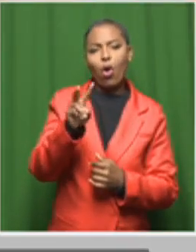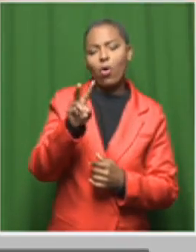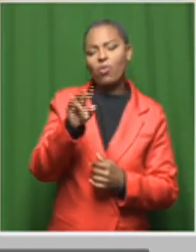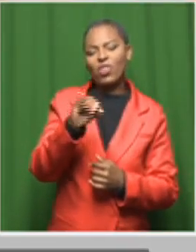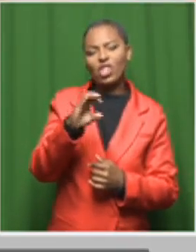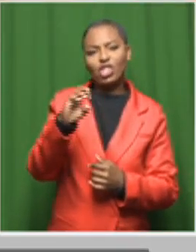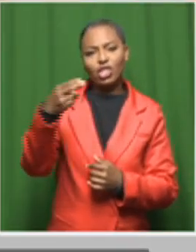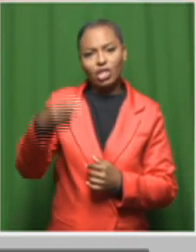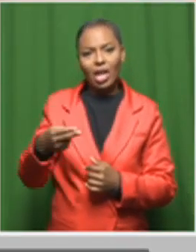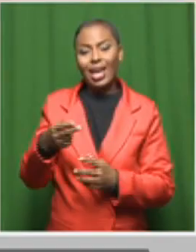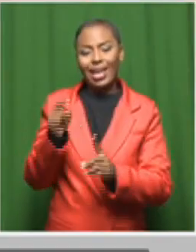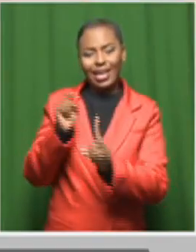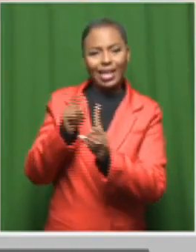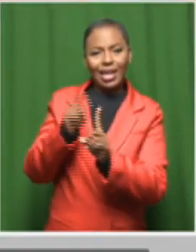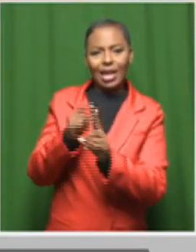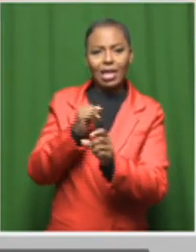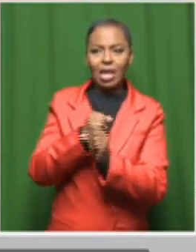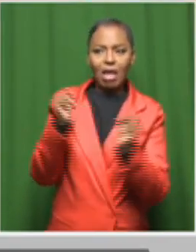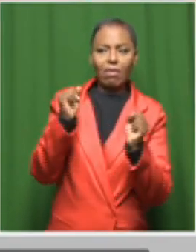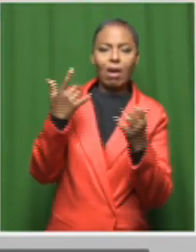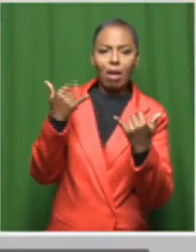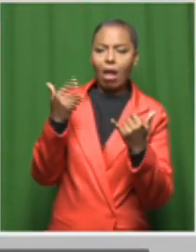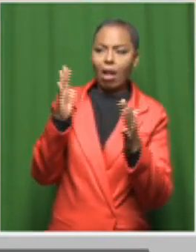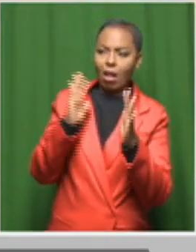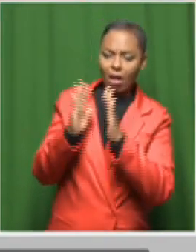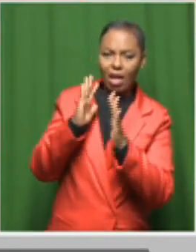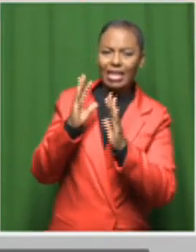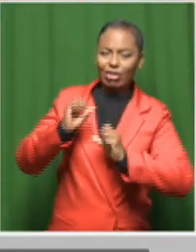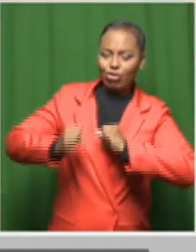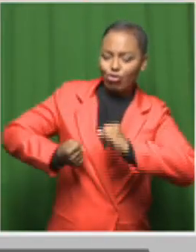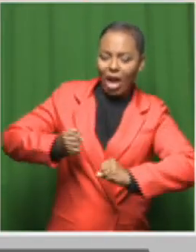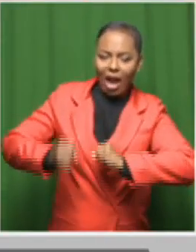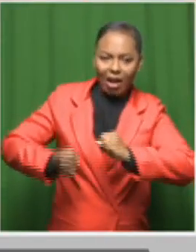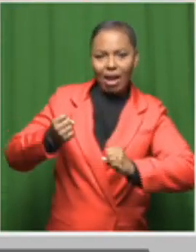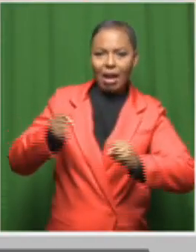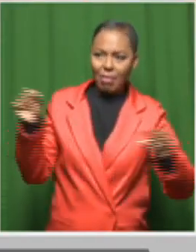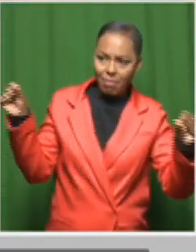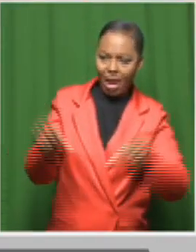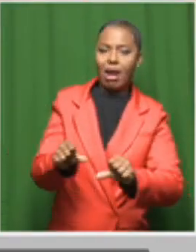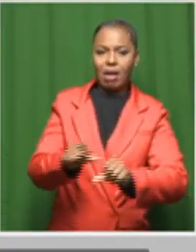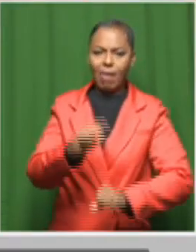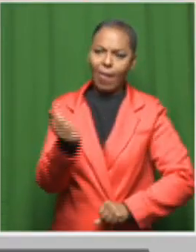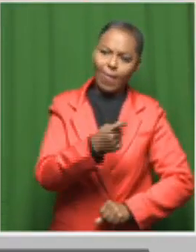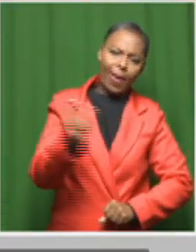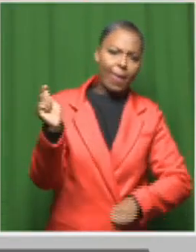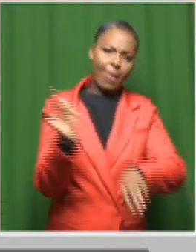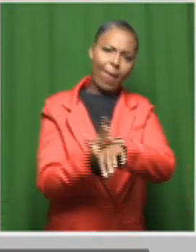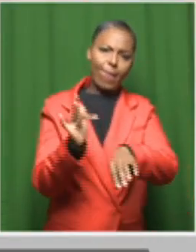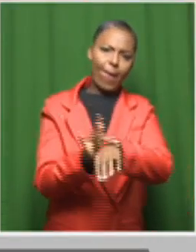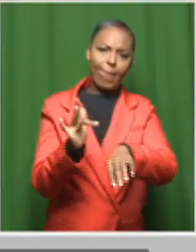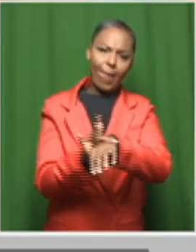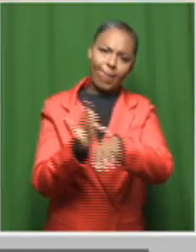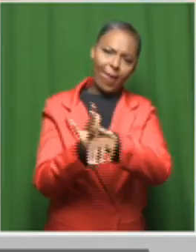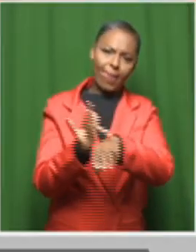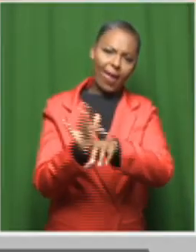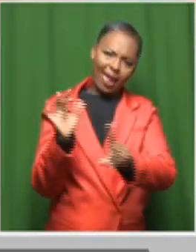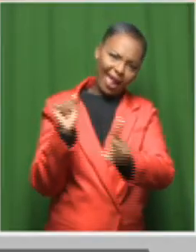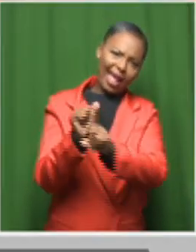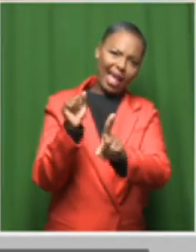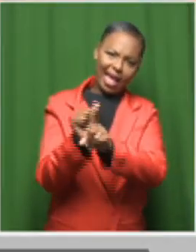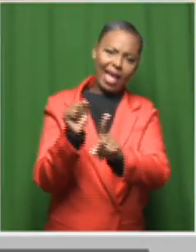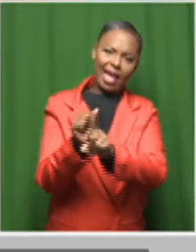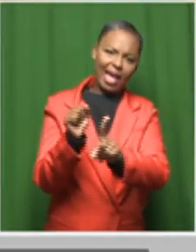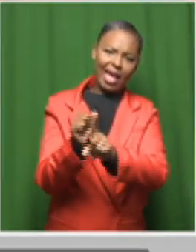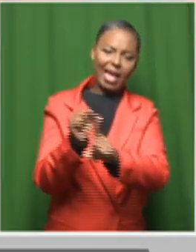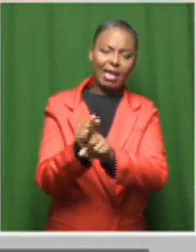perhaps because we've never had you on the show, he really has struggled to find his form the way he likes to do it, in a very dominant style. He obviously